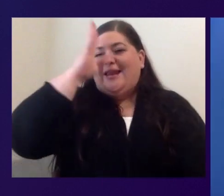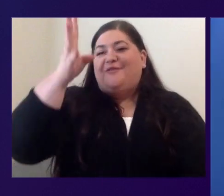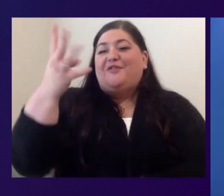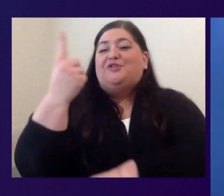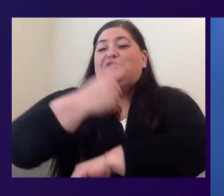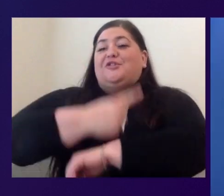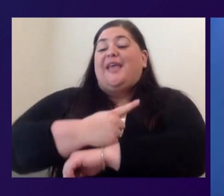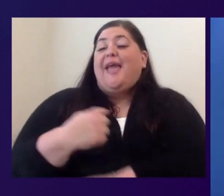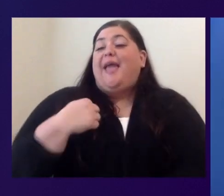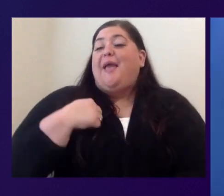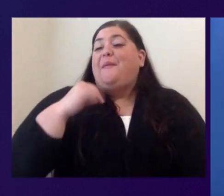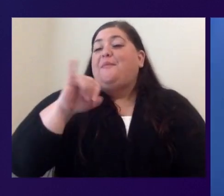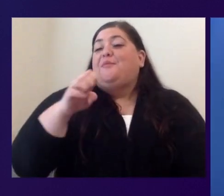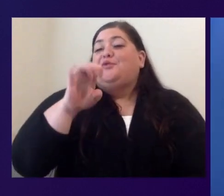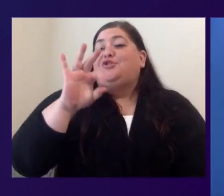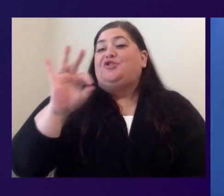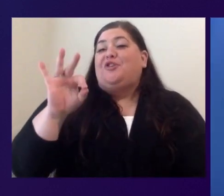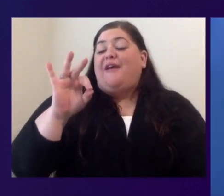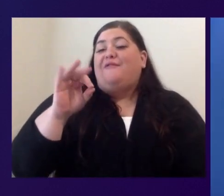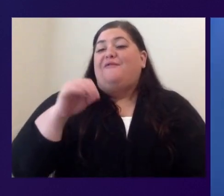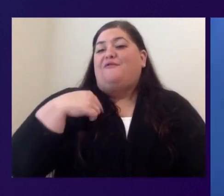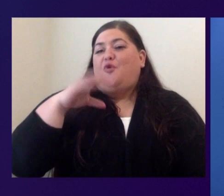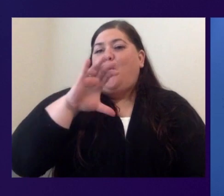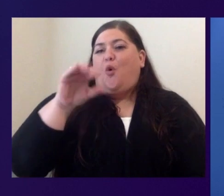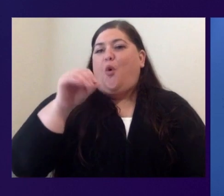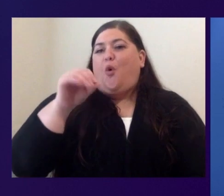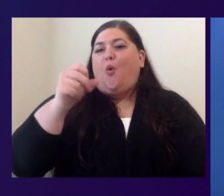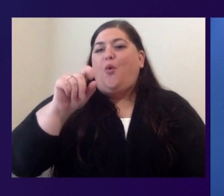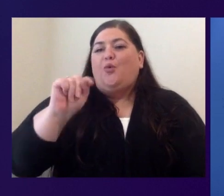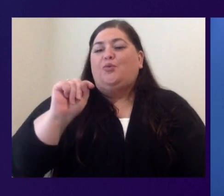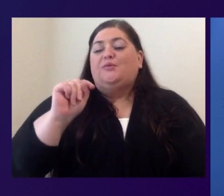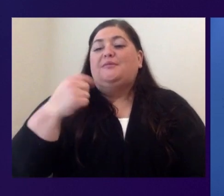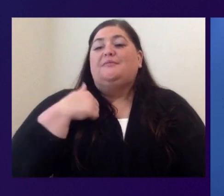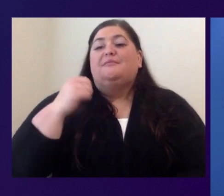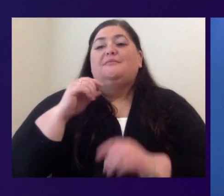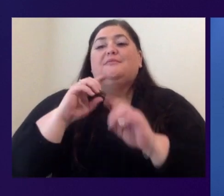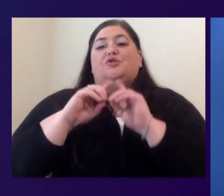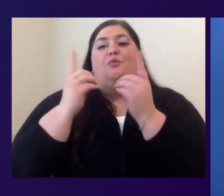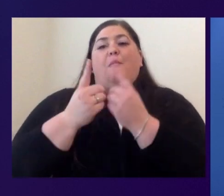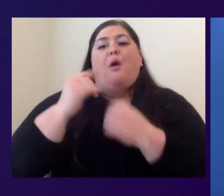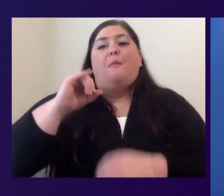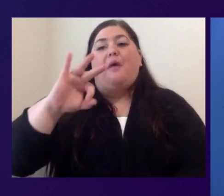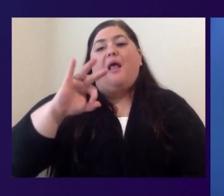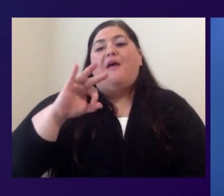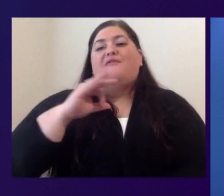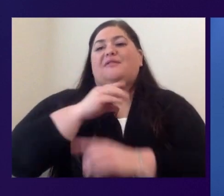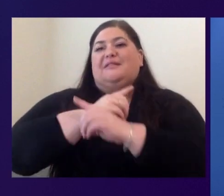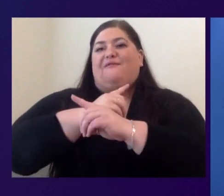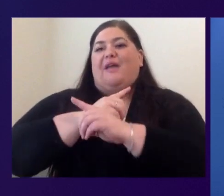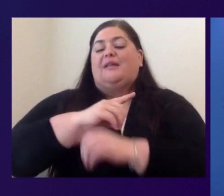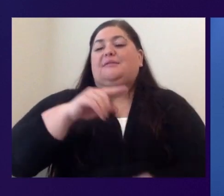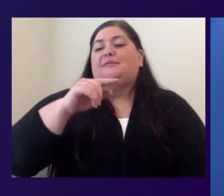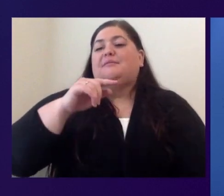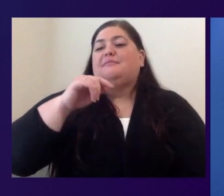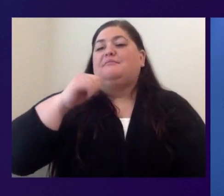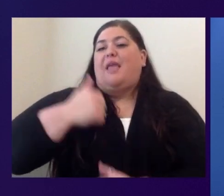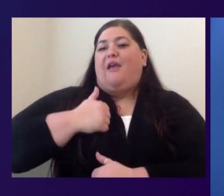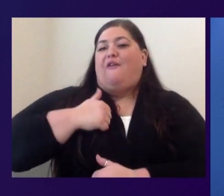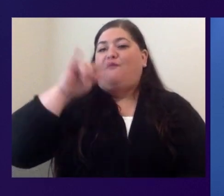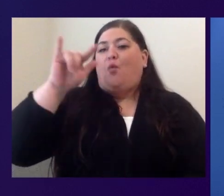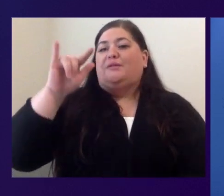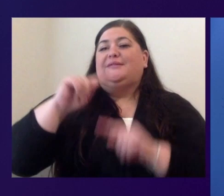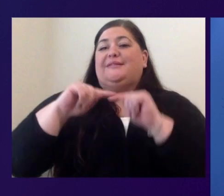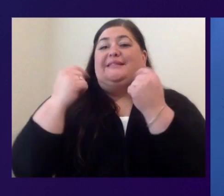co-host, Jeff Marushak. I'm a Senior Solutions Architect on our Department of Defense Air Force team. And with me, we have Justin and